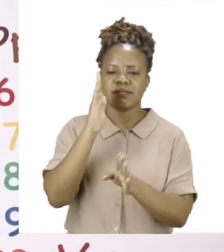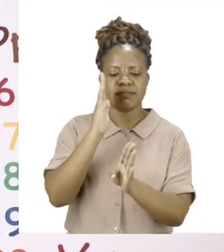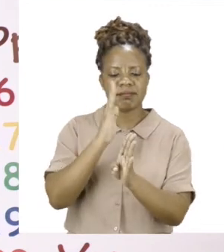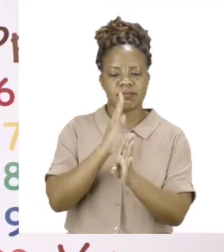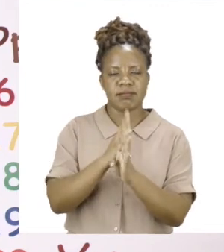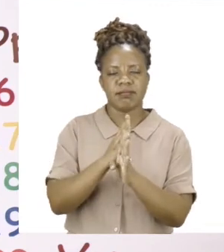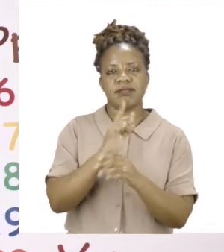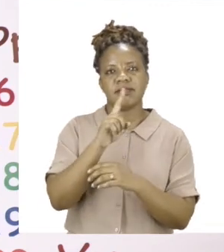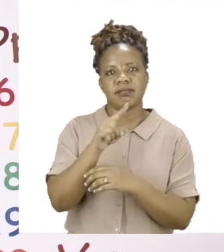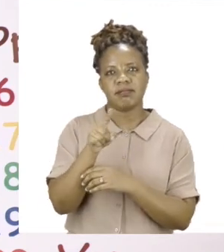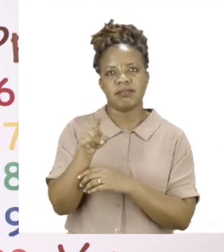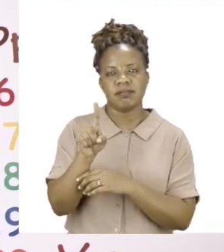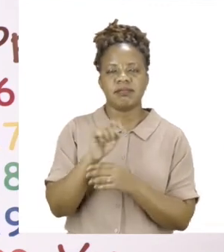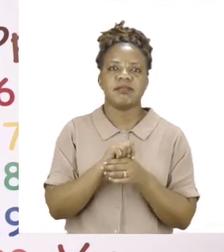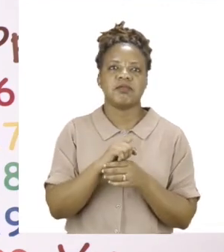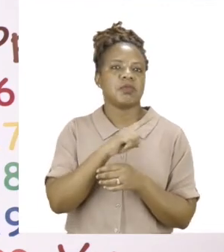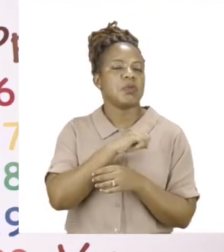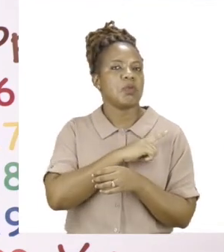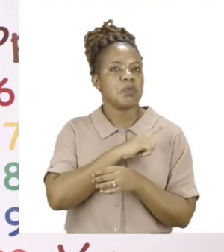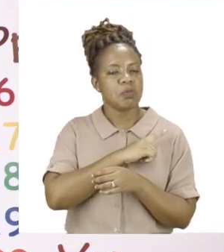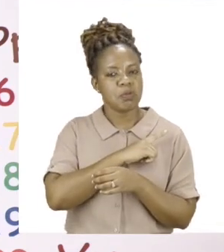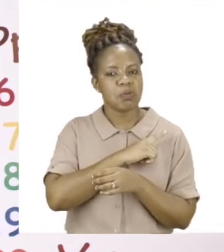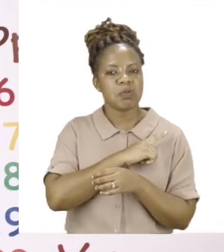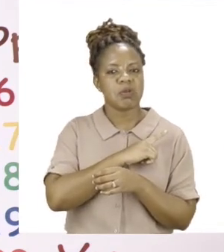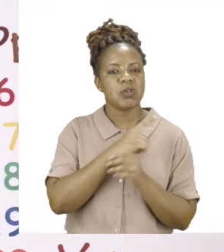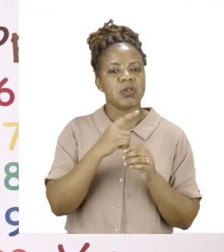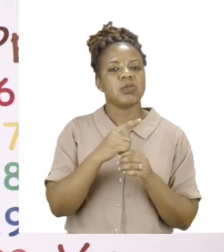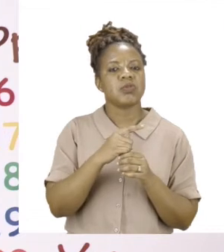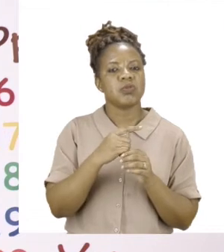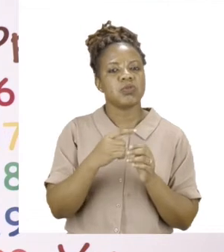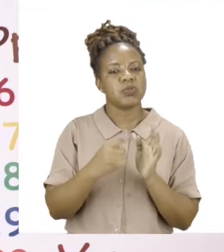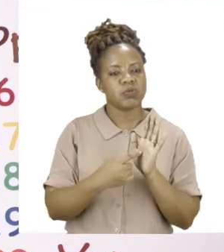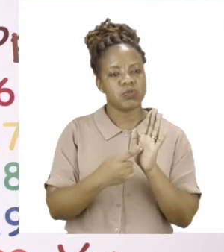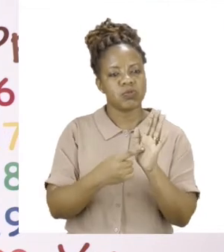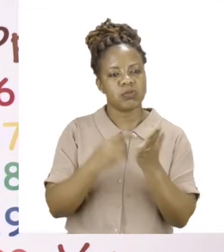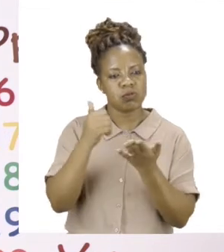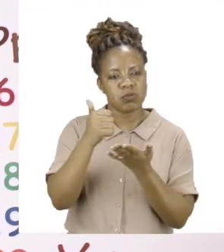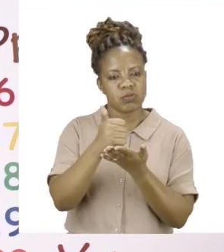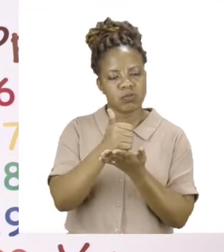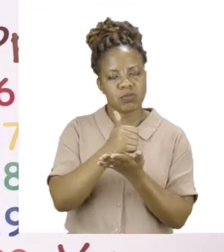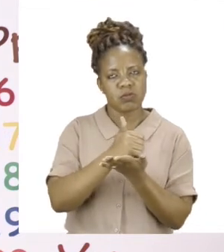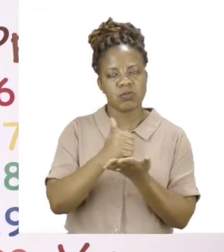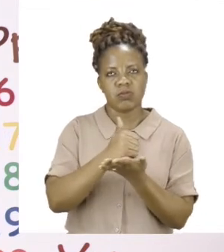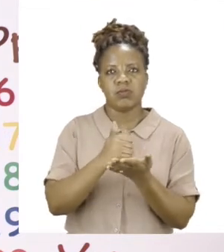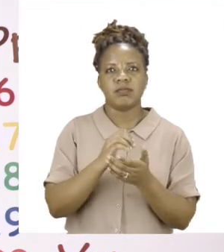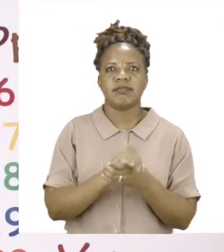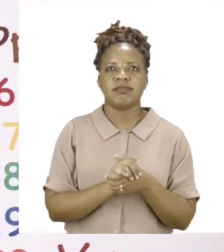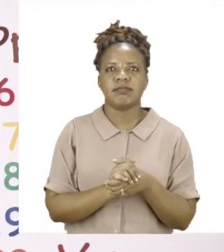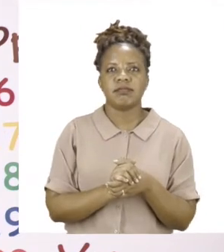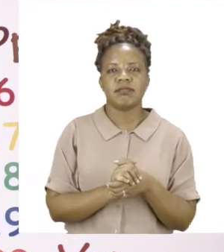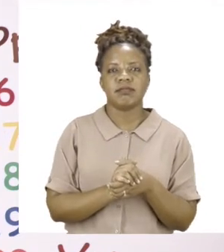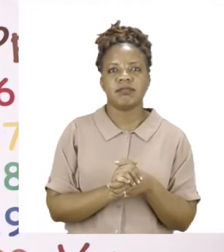work, it is nice and neat. Almost done with the word flower. And of